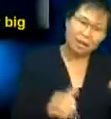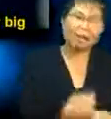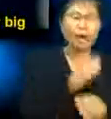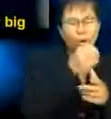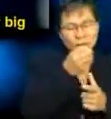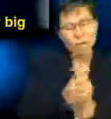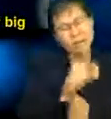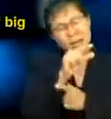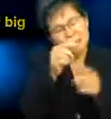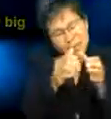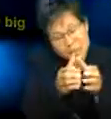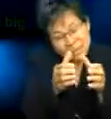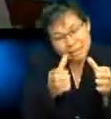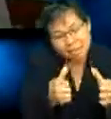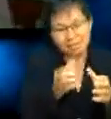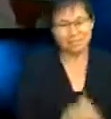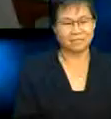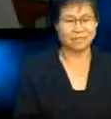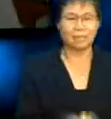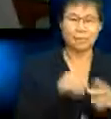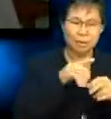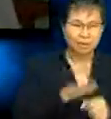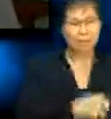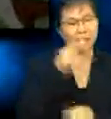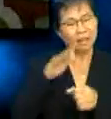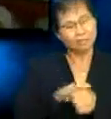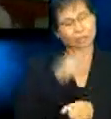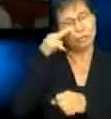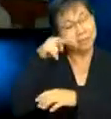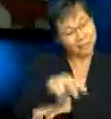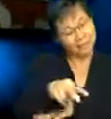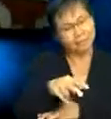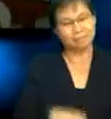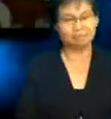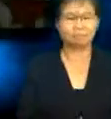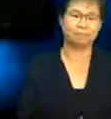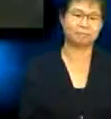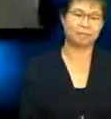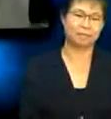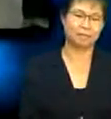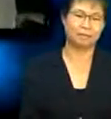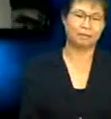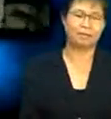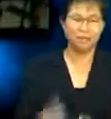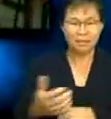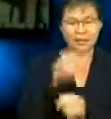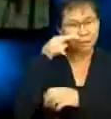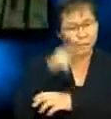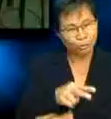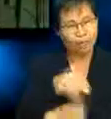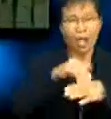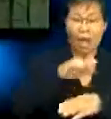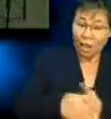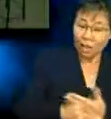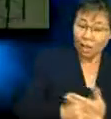big or slightly big, but big enough to see. Let's take a